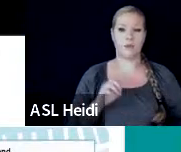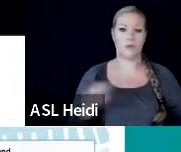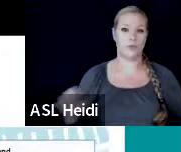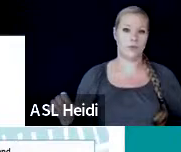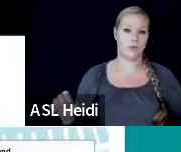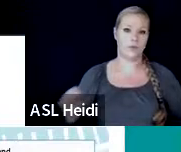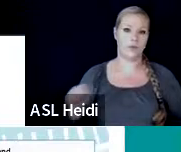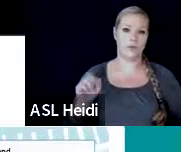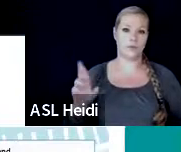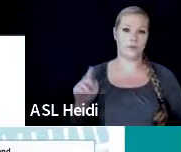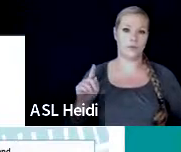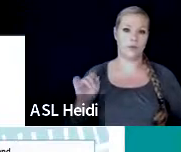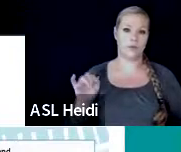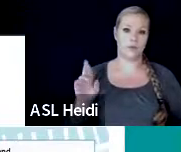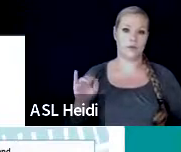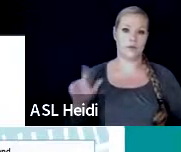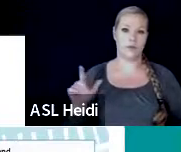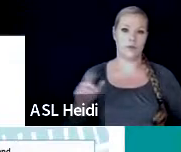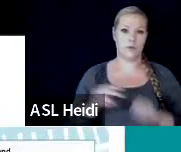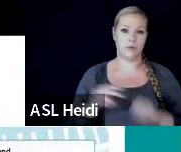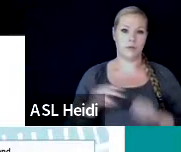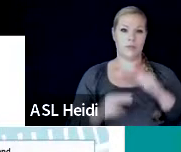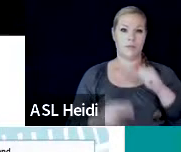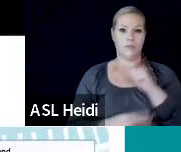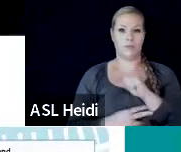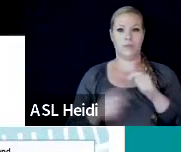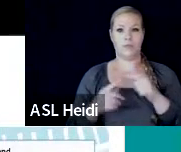go over to Hayden Island.